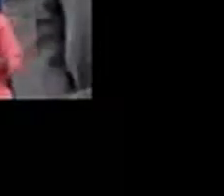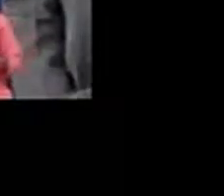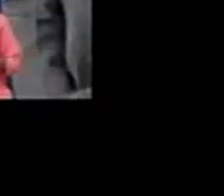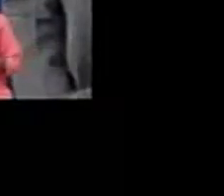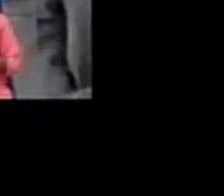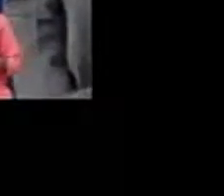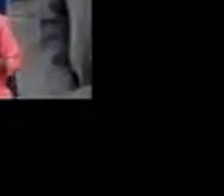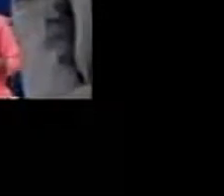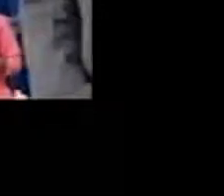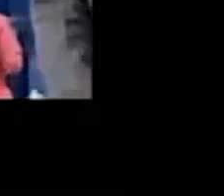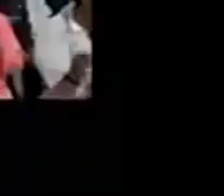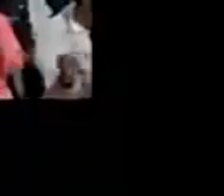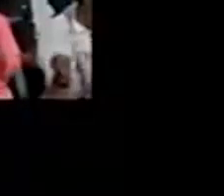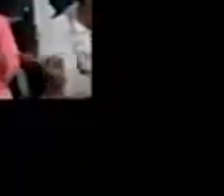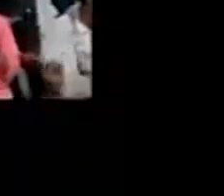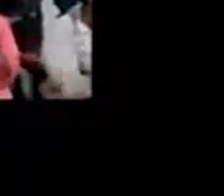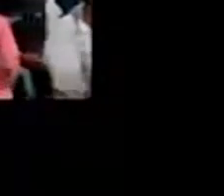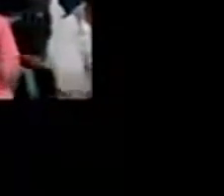Oluwa logo mi nu.